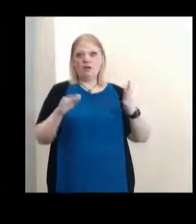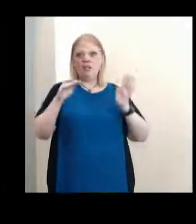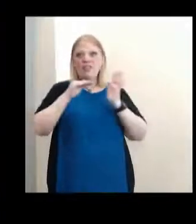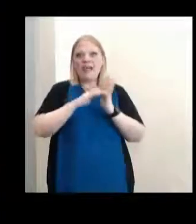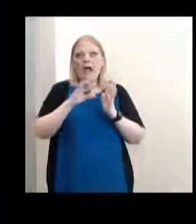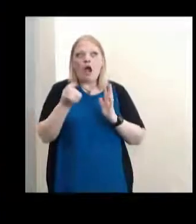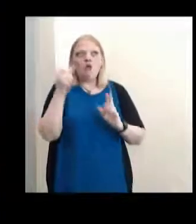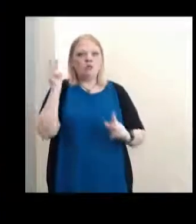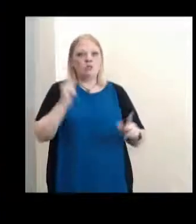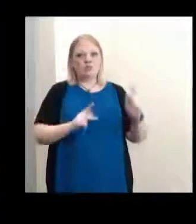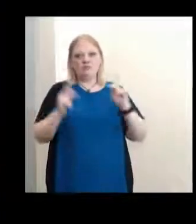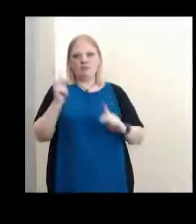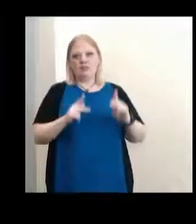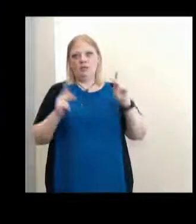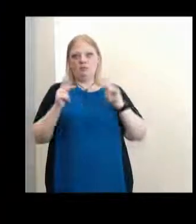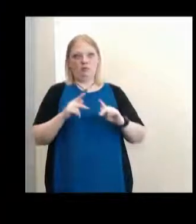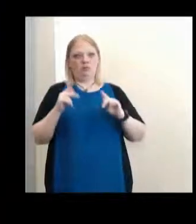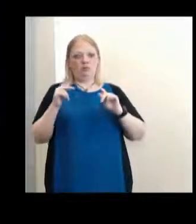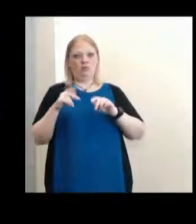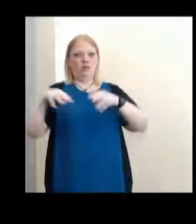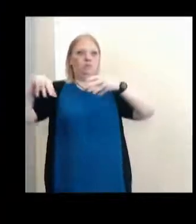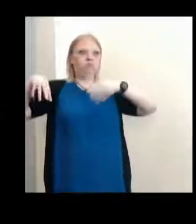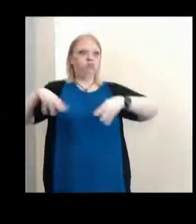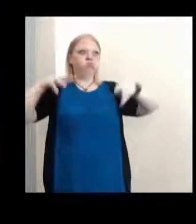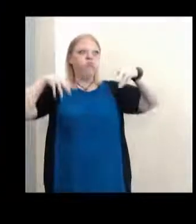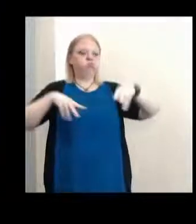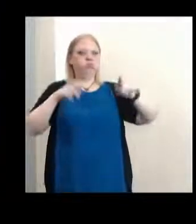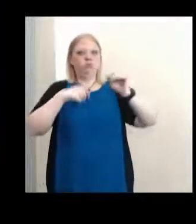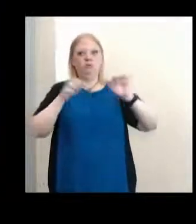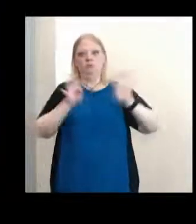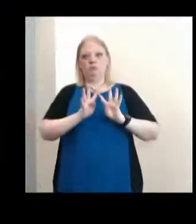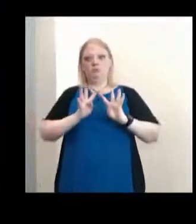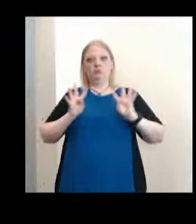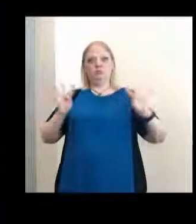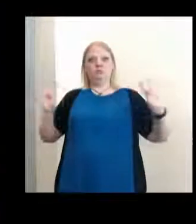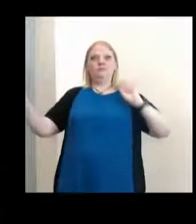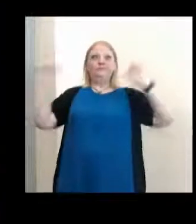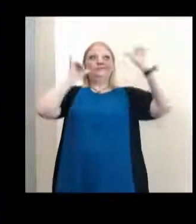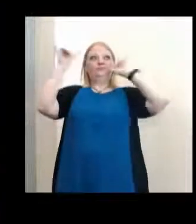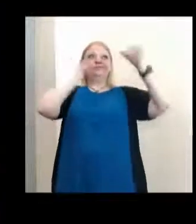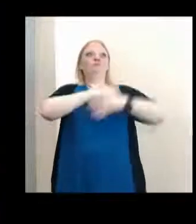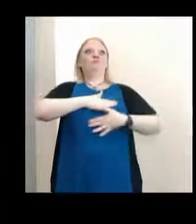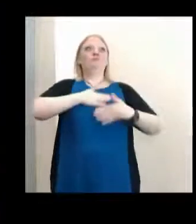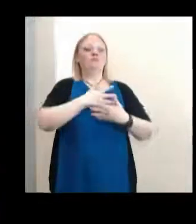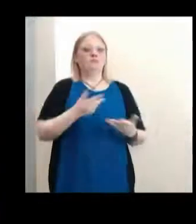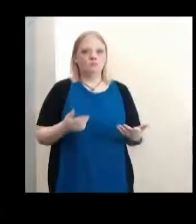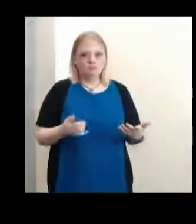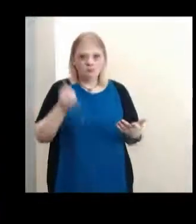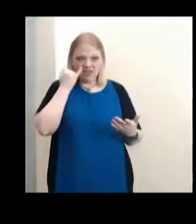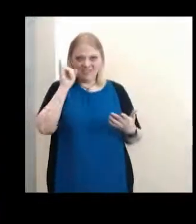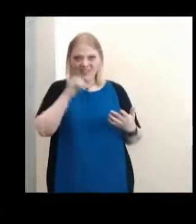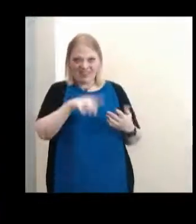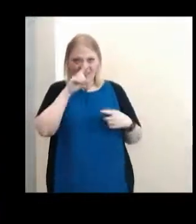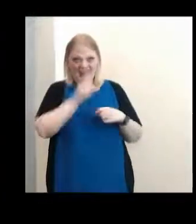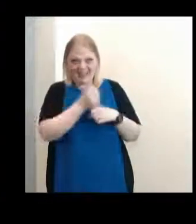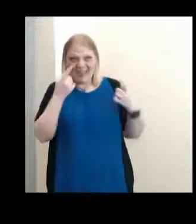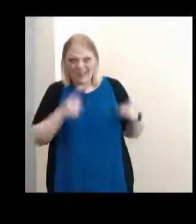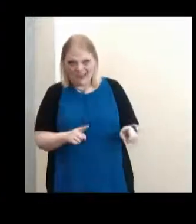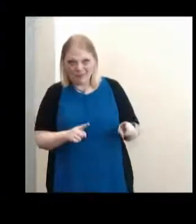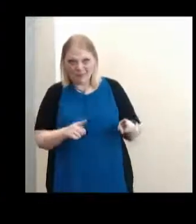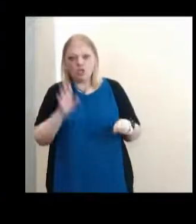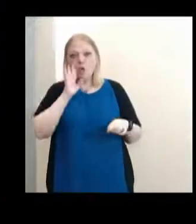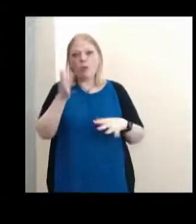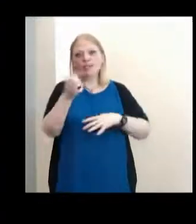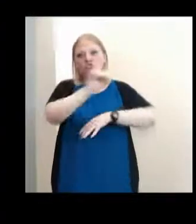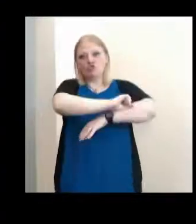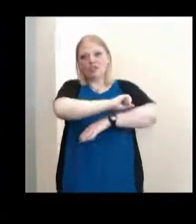thousands of participants in the parade and thousands along the side of the road who are just drinking, having a good time. If that happens, it's going to have to get shut